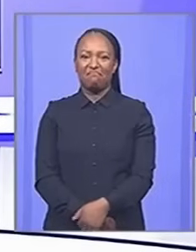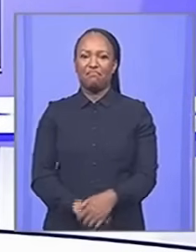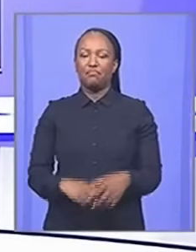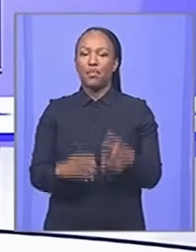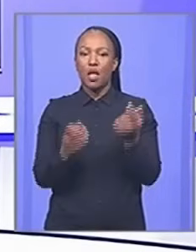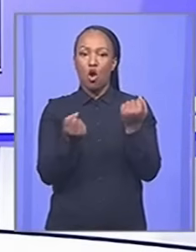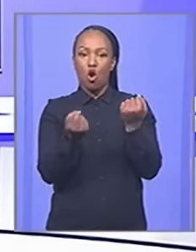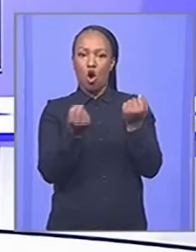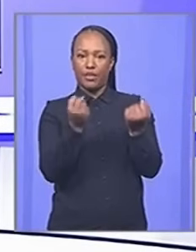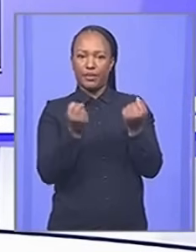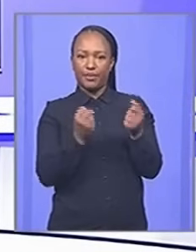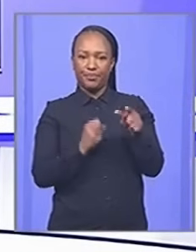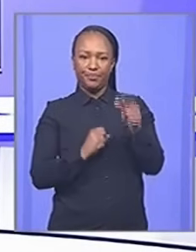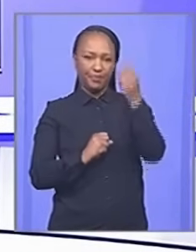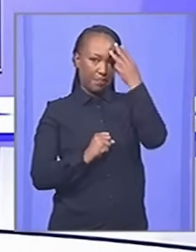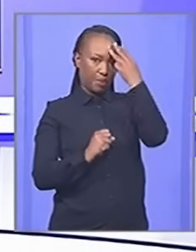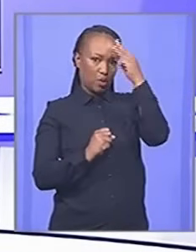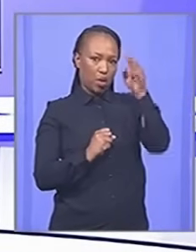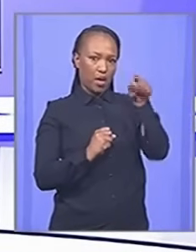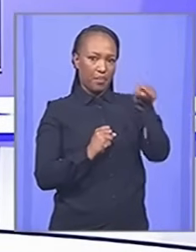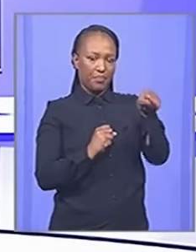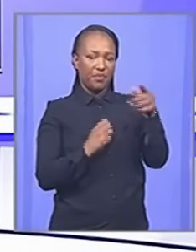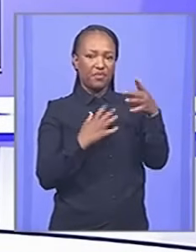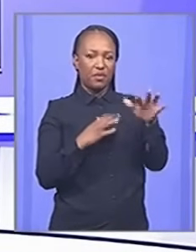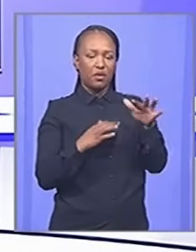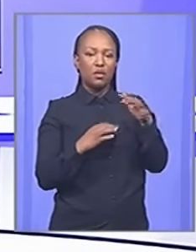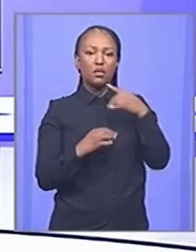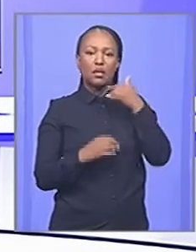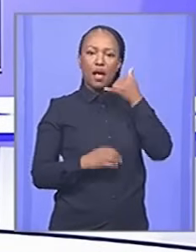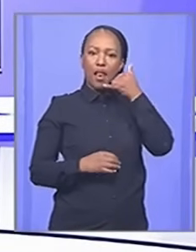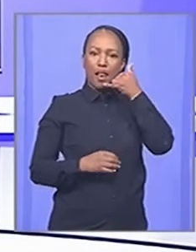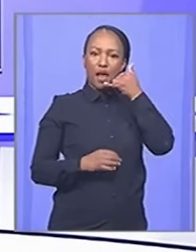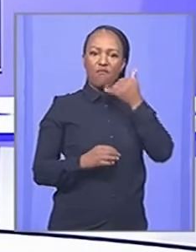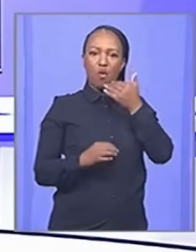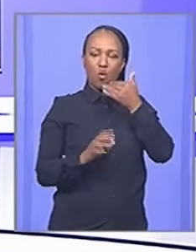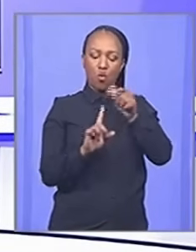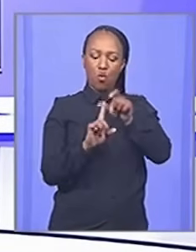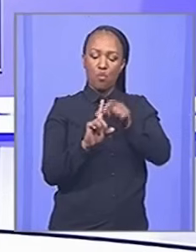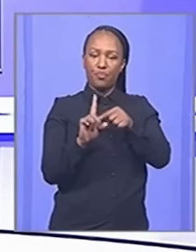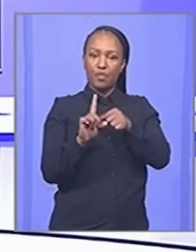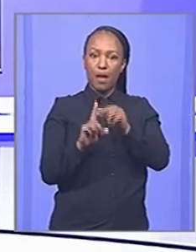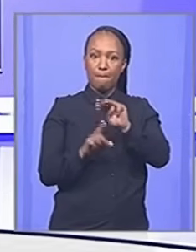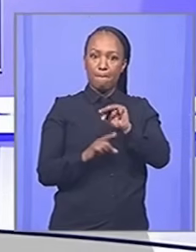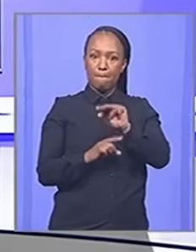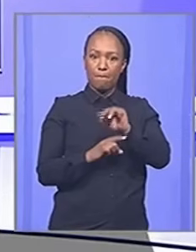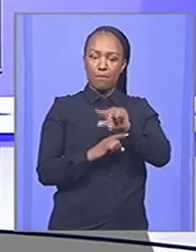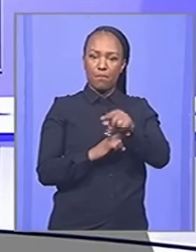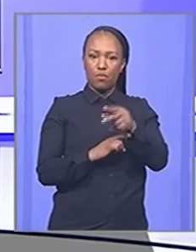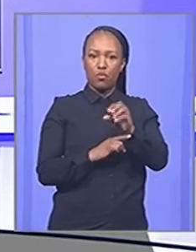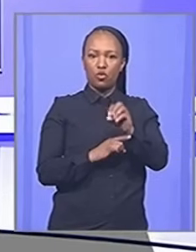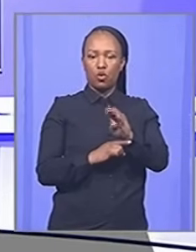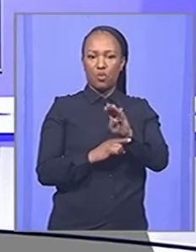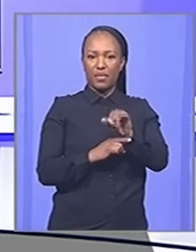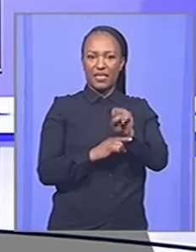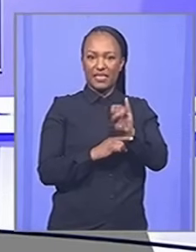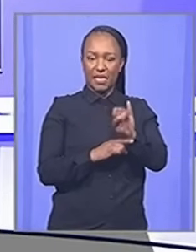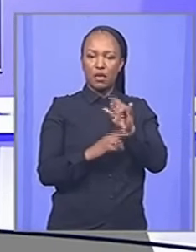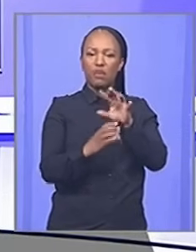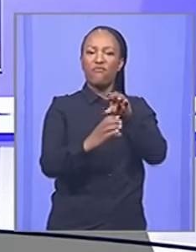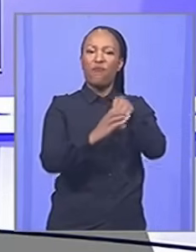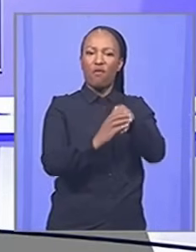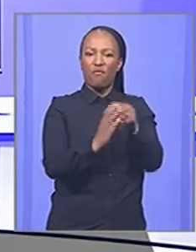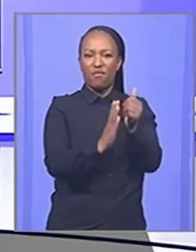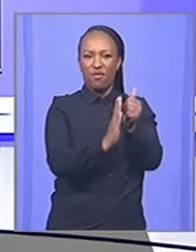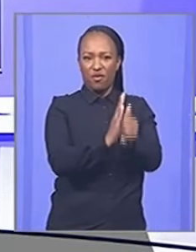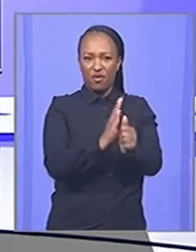Kgorotshekegolo ya Pretoria e kwele gore sellathekeng sa Mthobisi Ncube e le go mogollela wa boraro tshekong ya polao ya Senzo Meyiwa se amantšhwa le